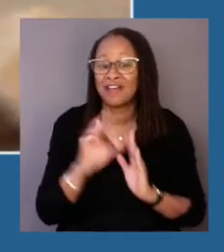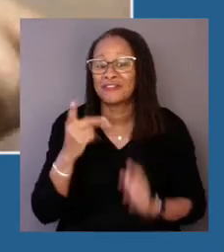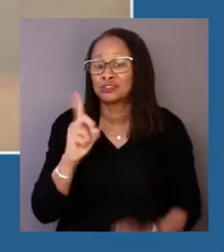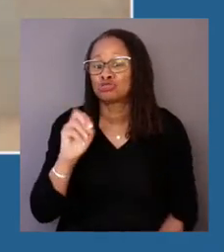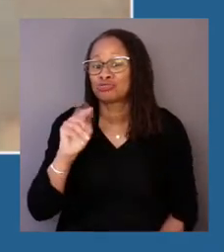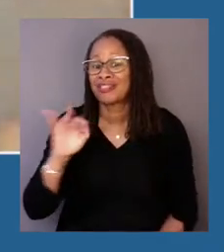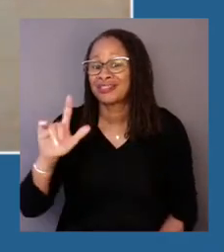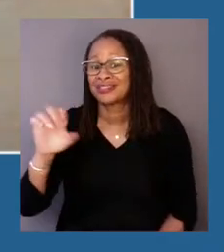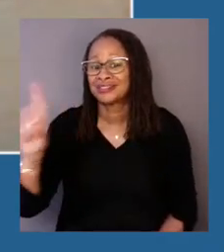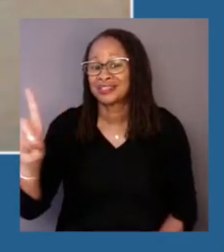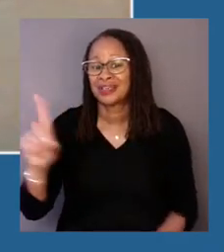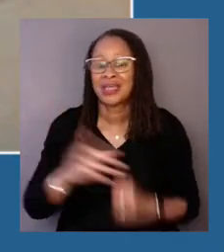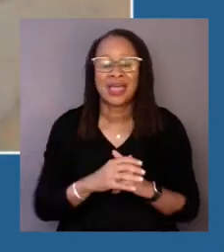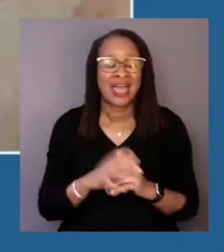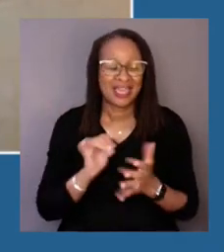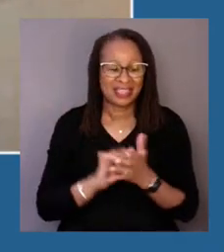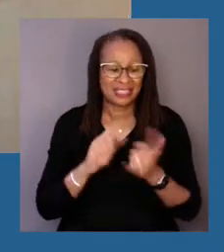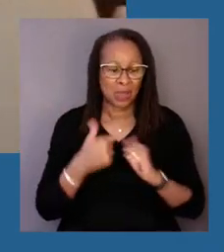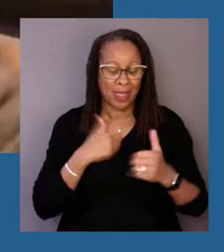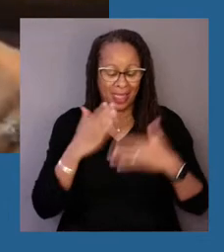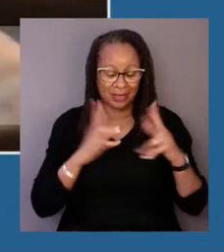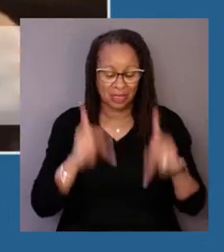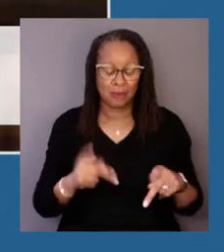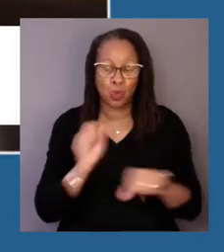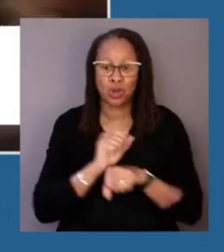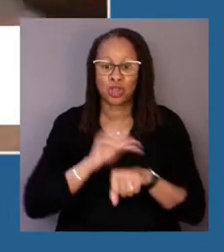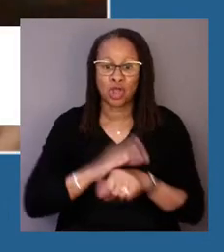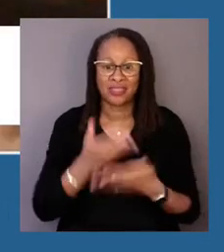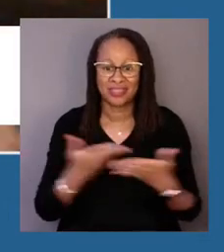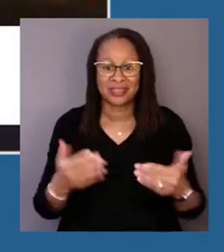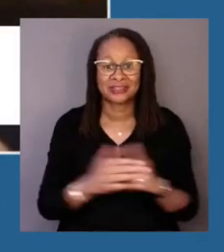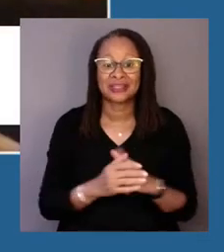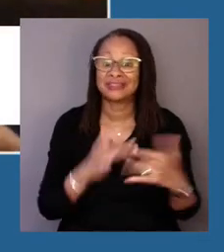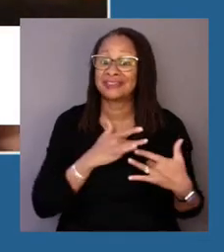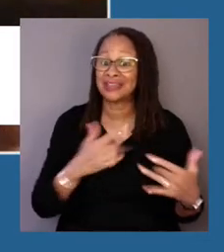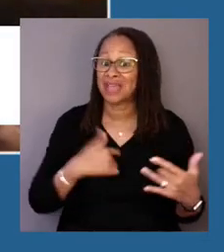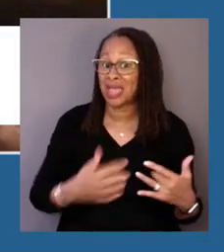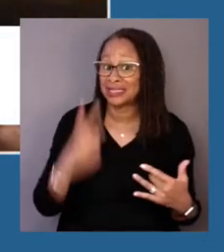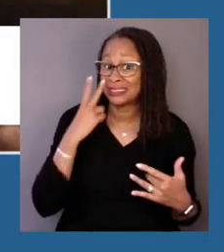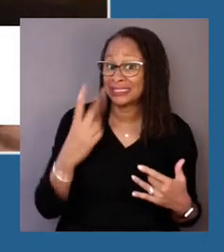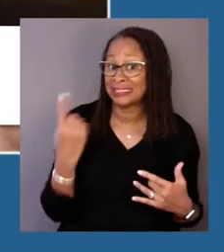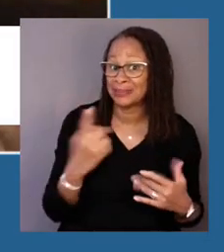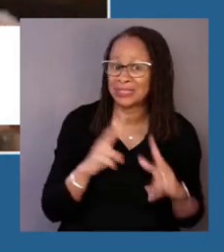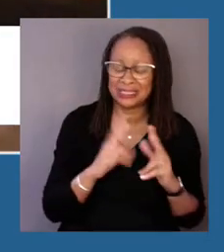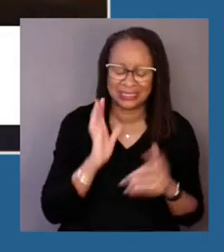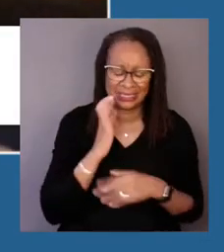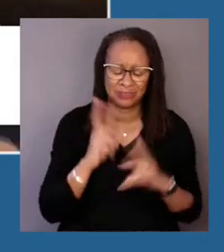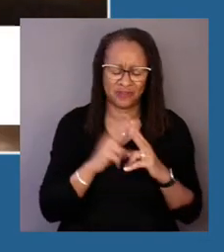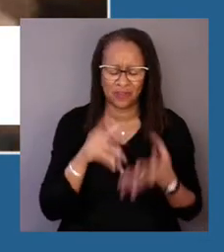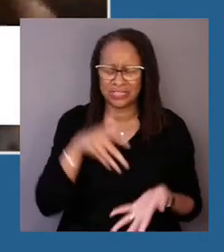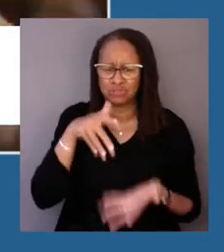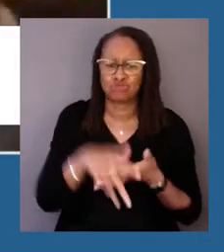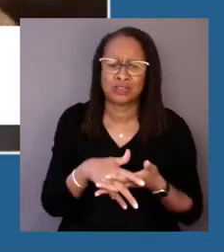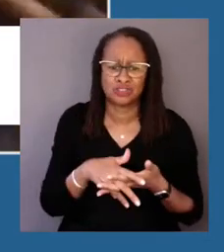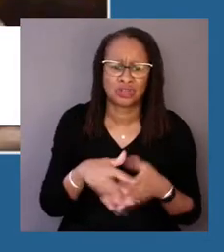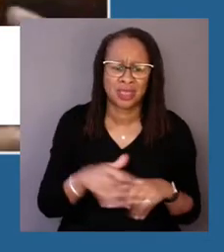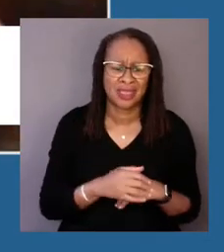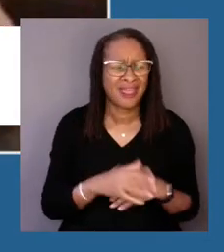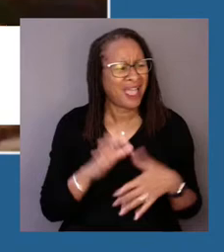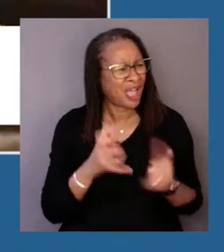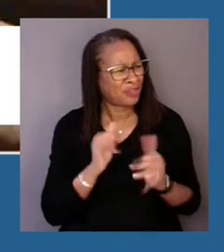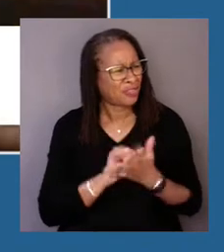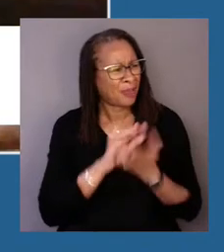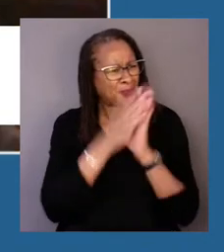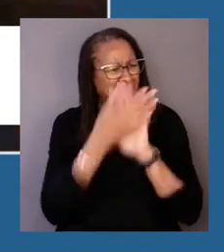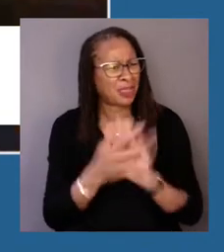end up working on things in general, is like I'll see something that seems really, really entrenched, and I'm like, what? How did that become such an